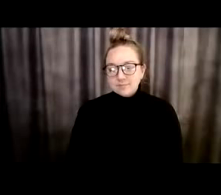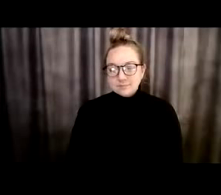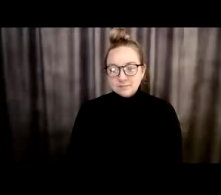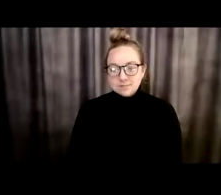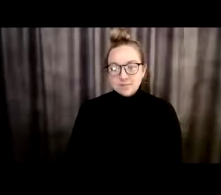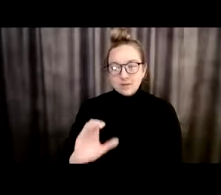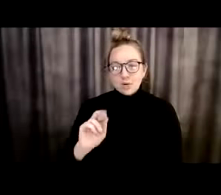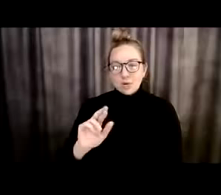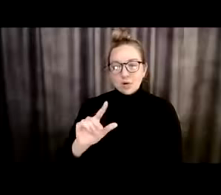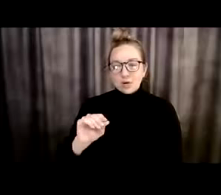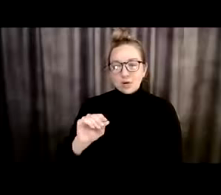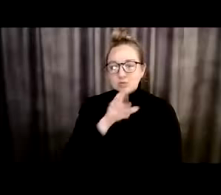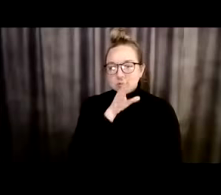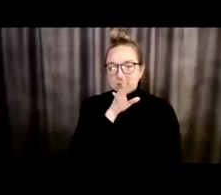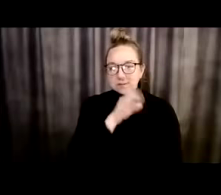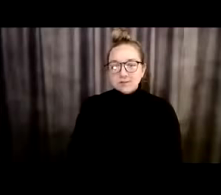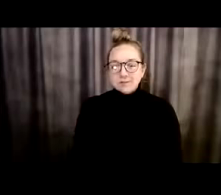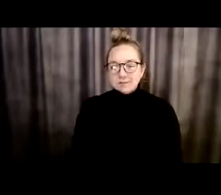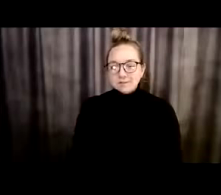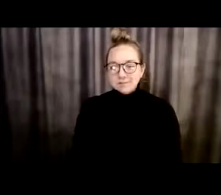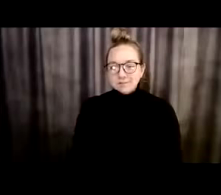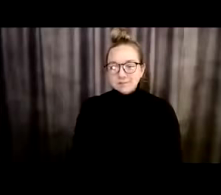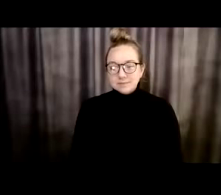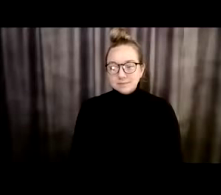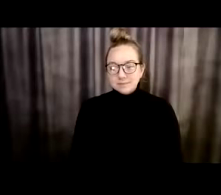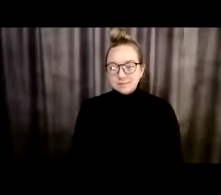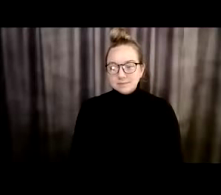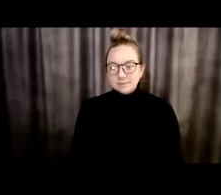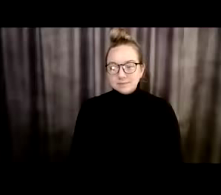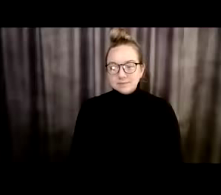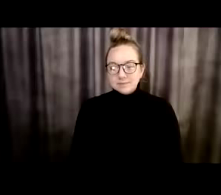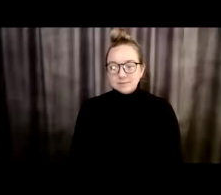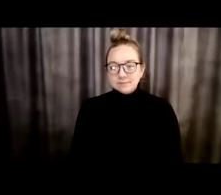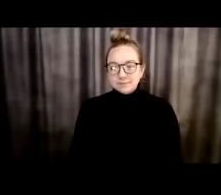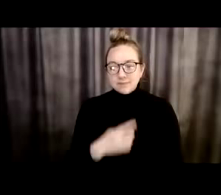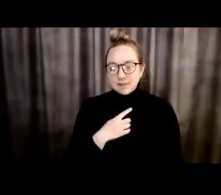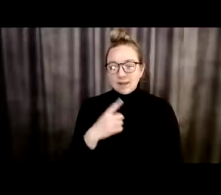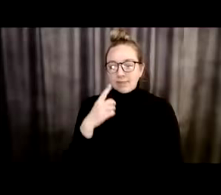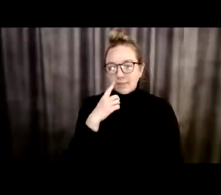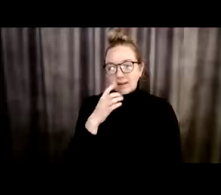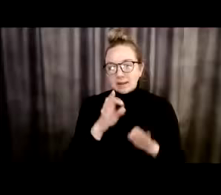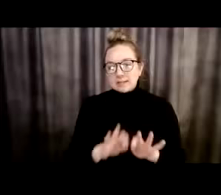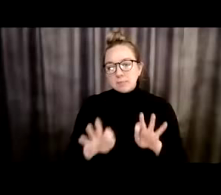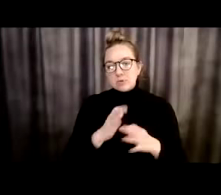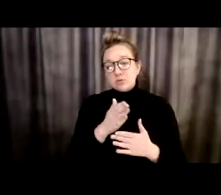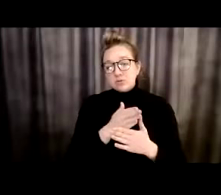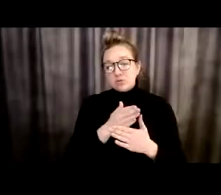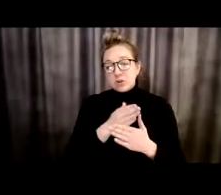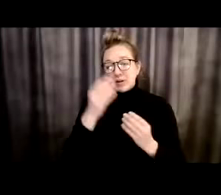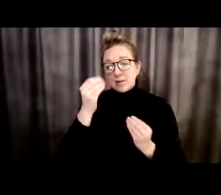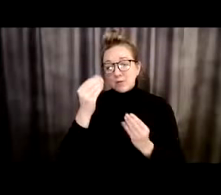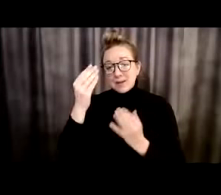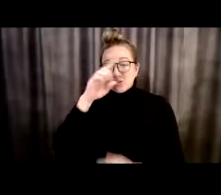information and not knowing. So I think there's some concerns that are brought in reference to, let's just say,